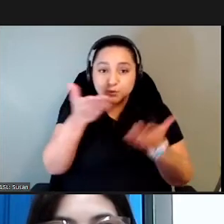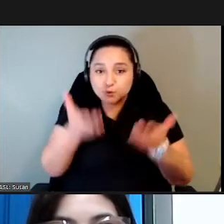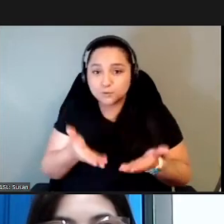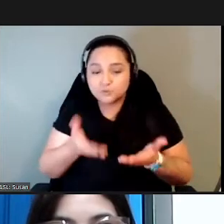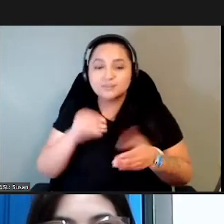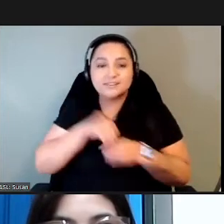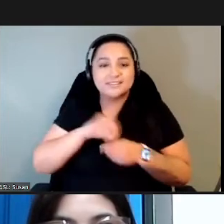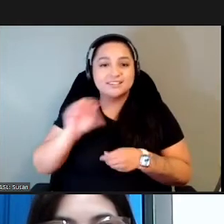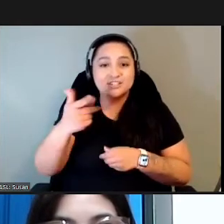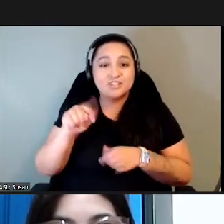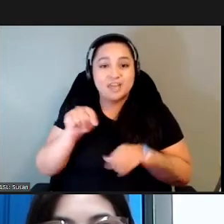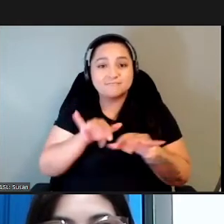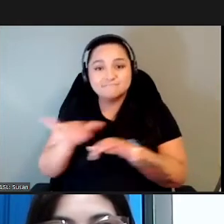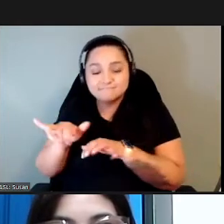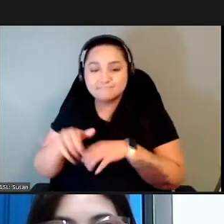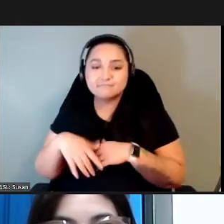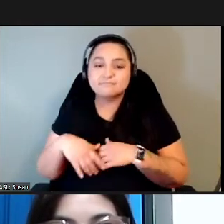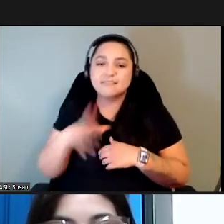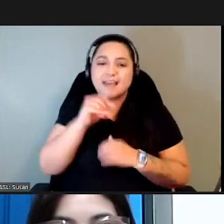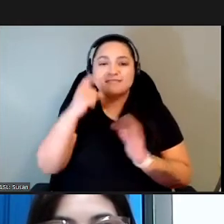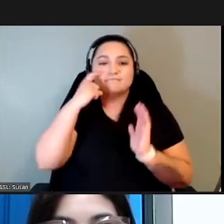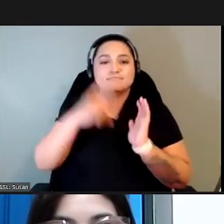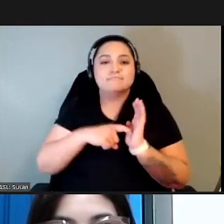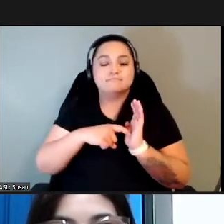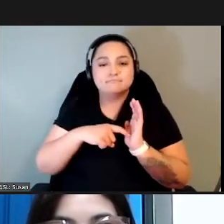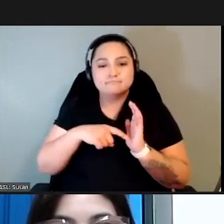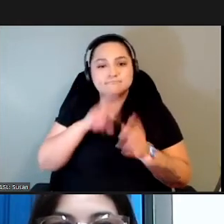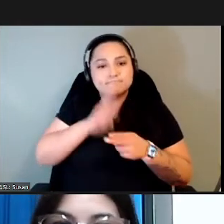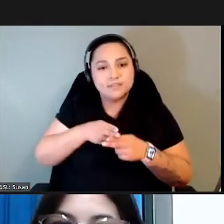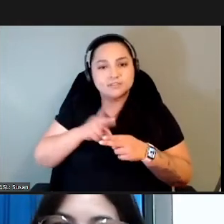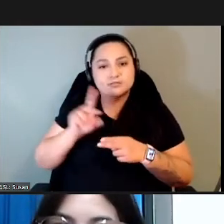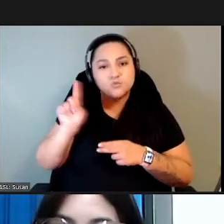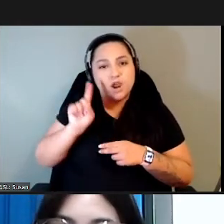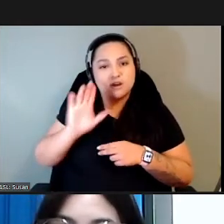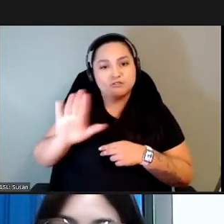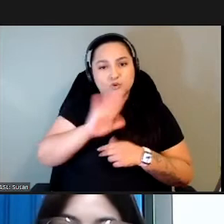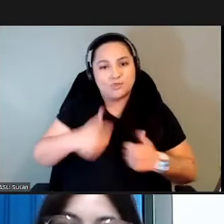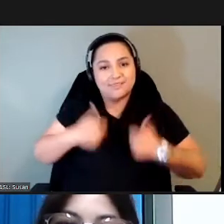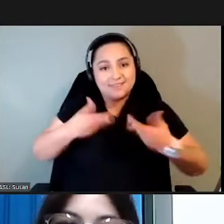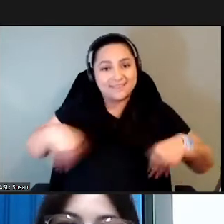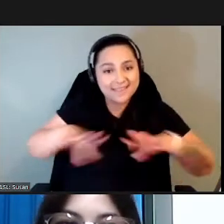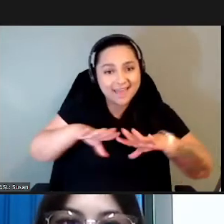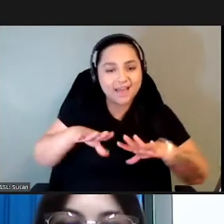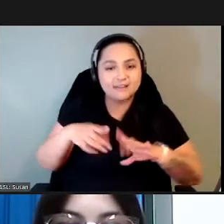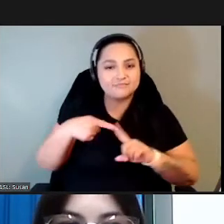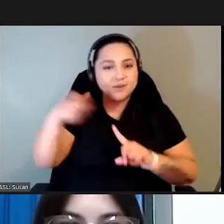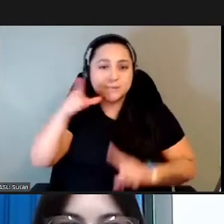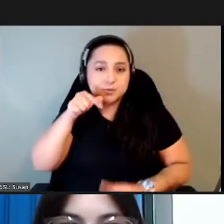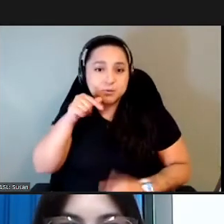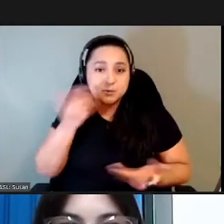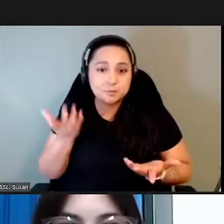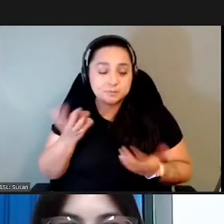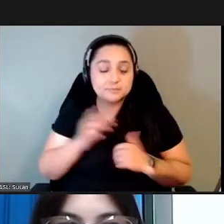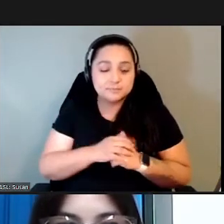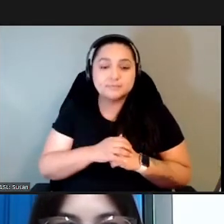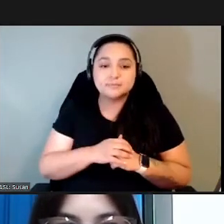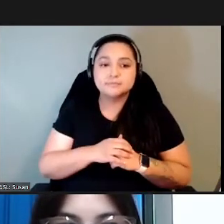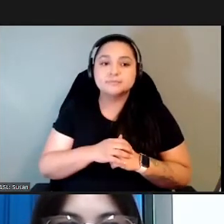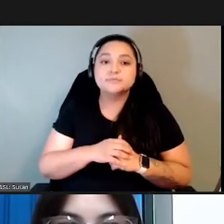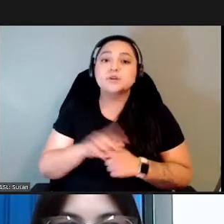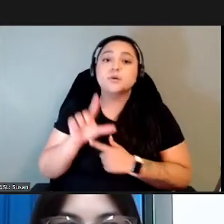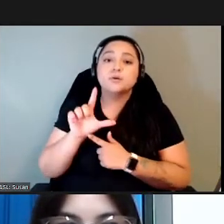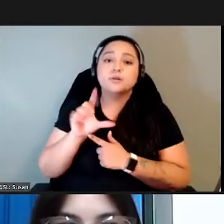as acknowledge the land from where you're watching from today. So the long match. The long